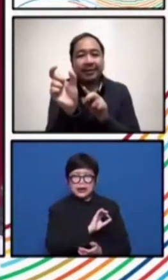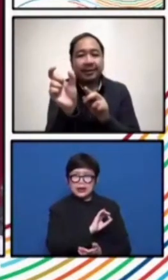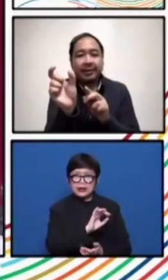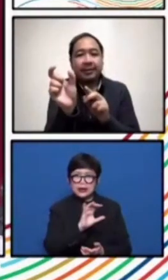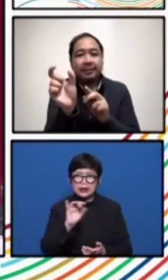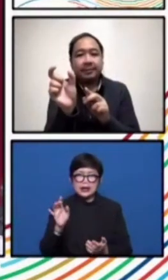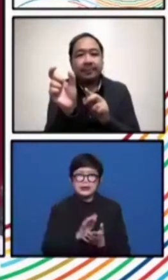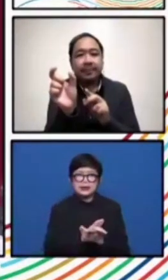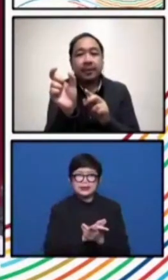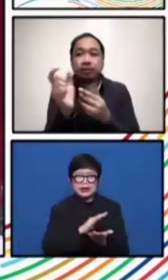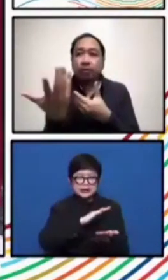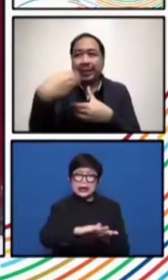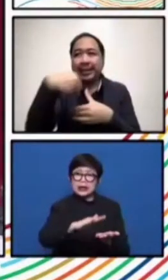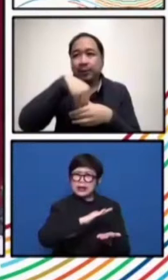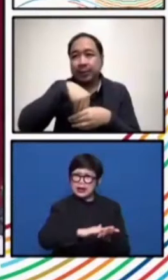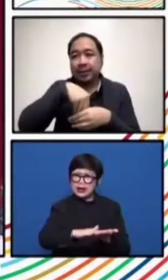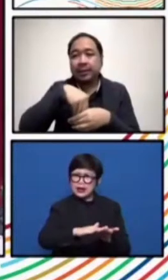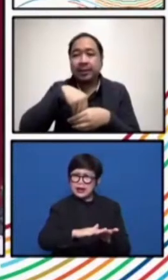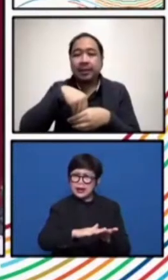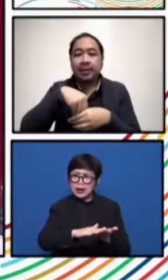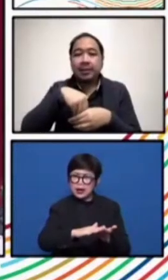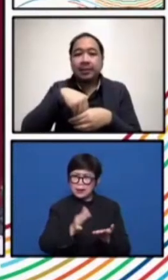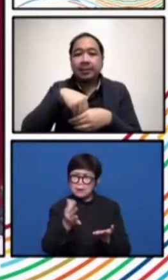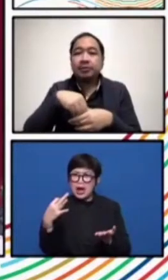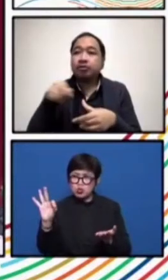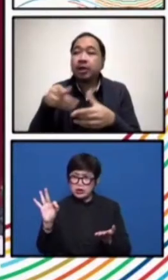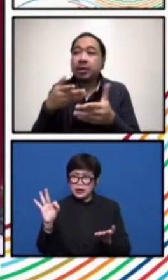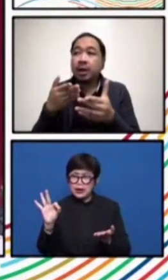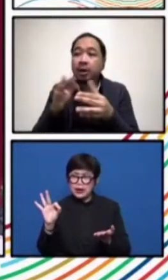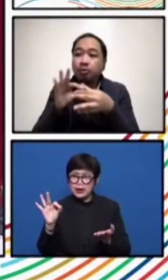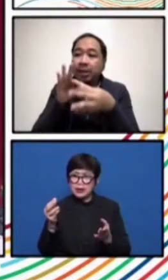included for on on accessibility